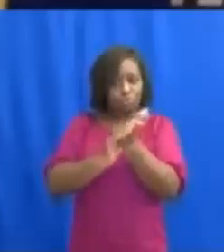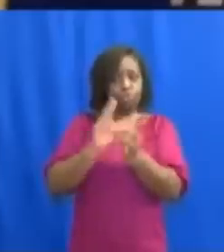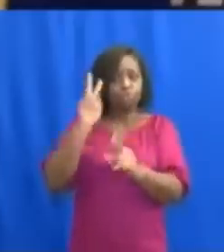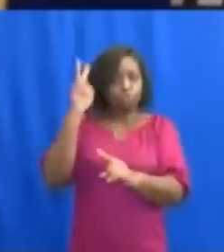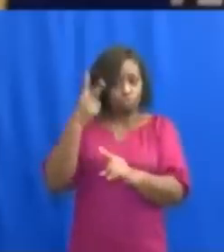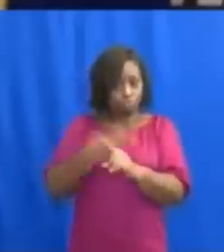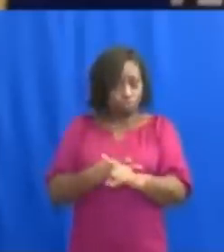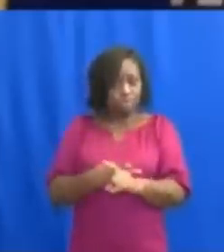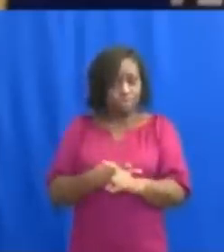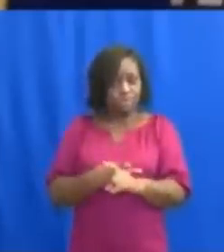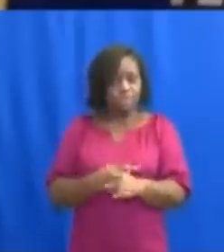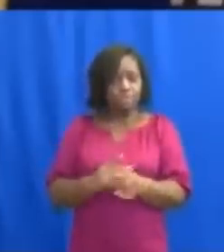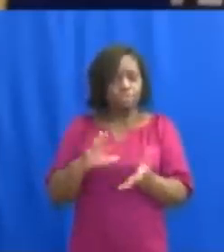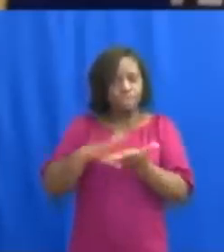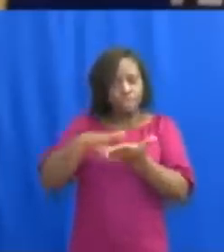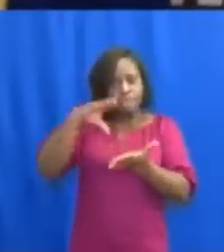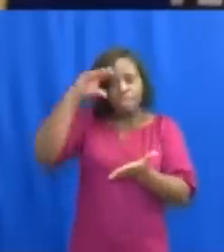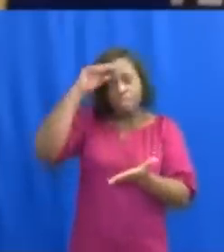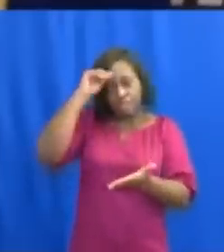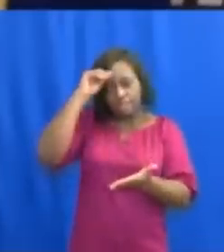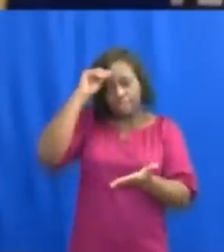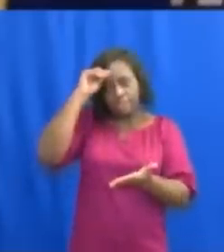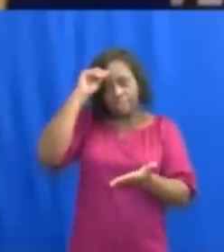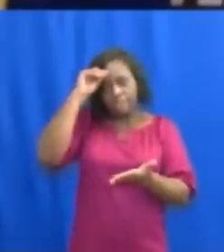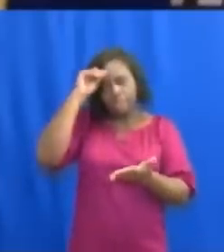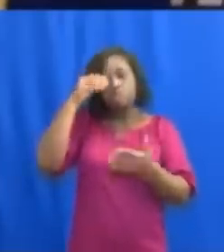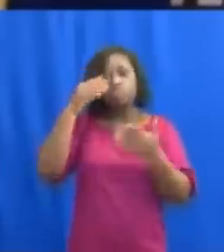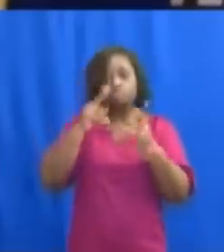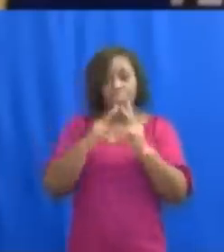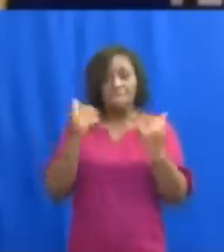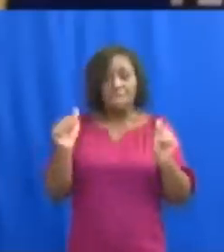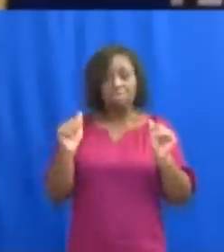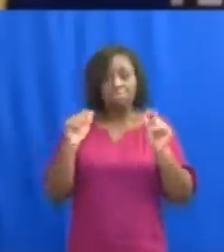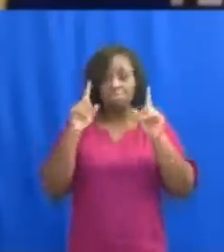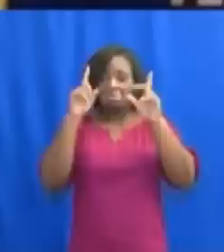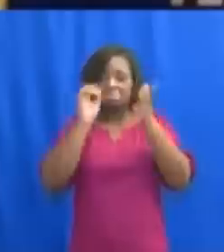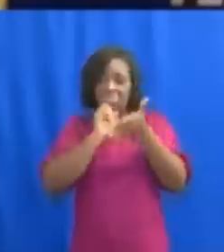mienui. Ako suade, na one tumi atro on